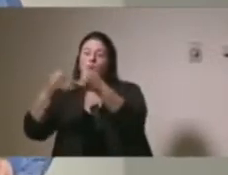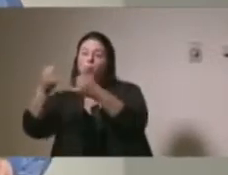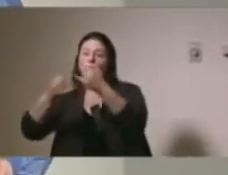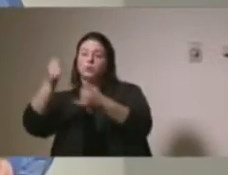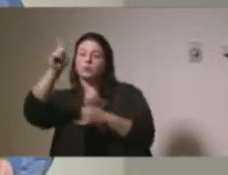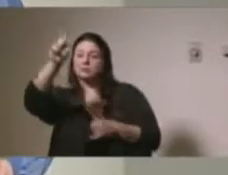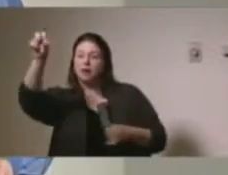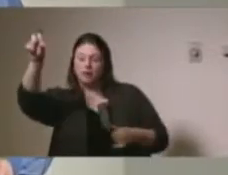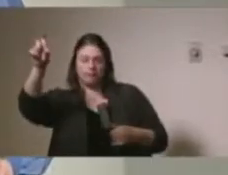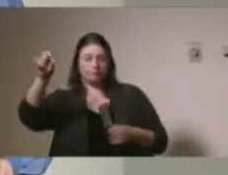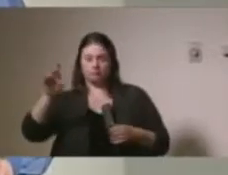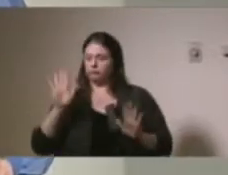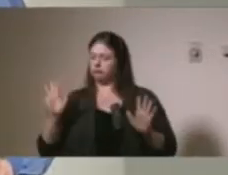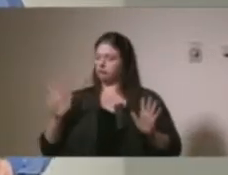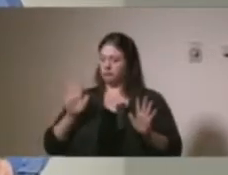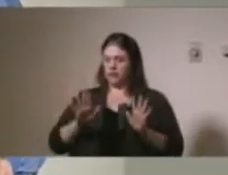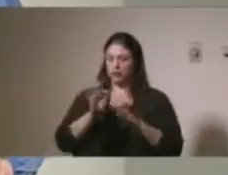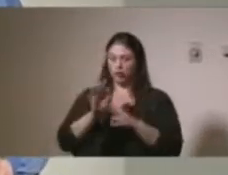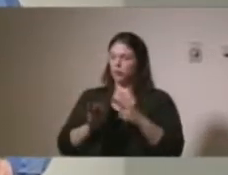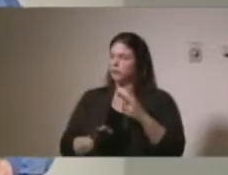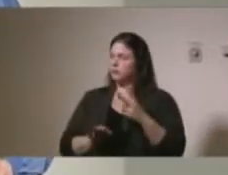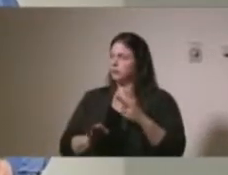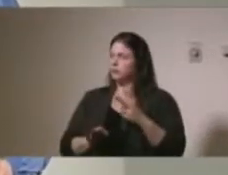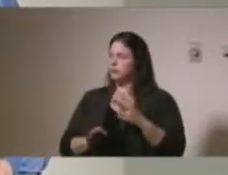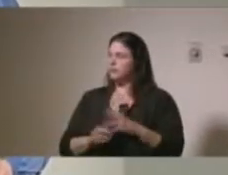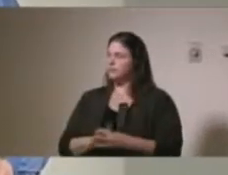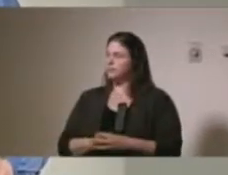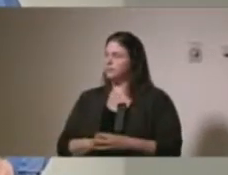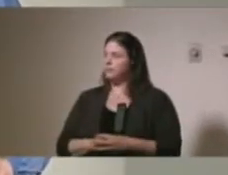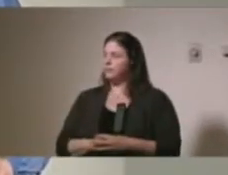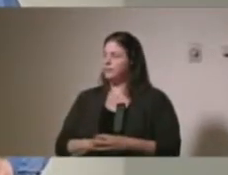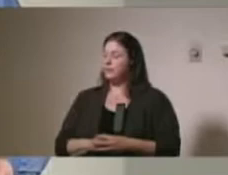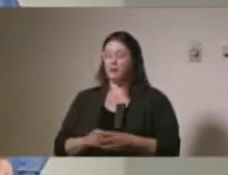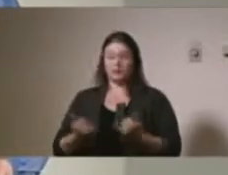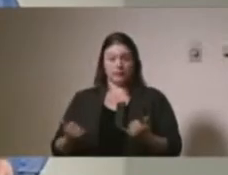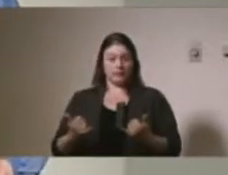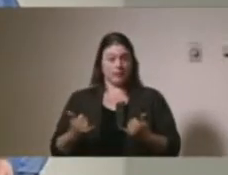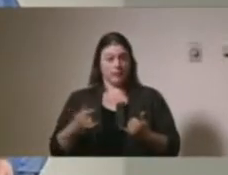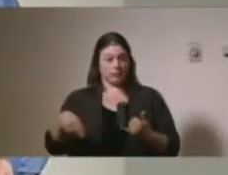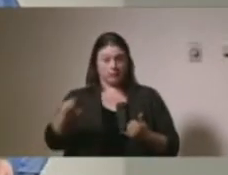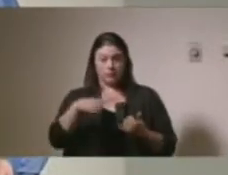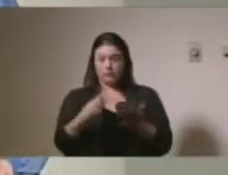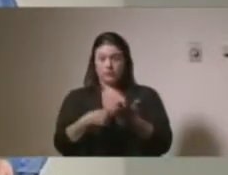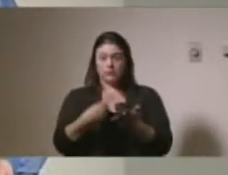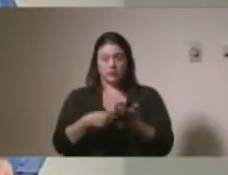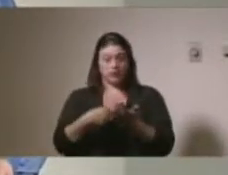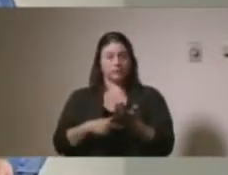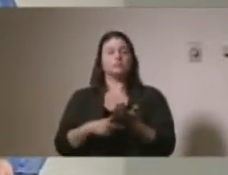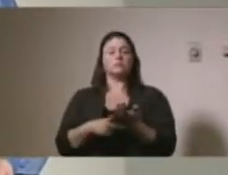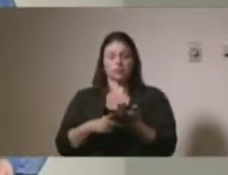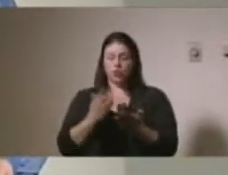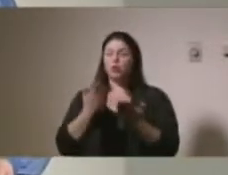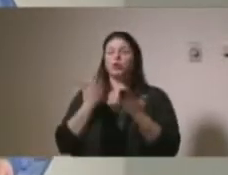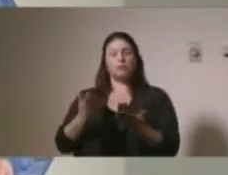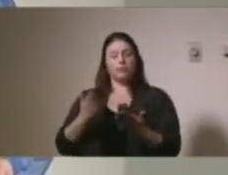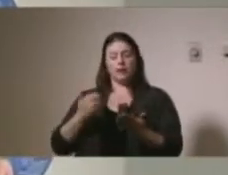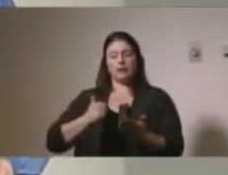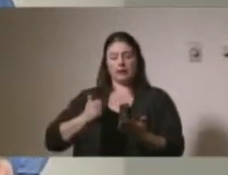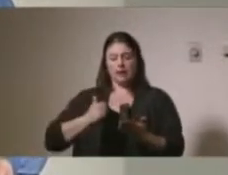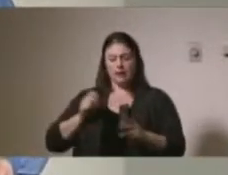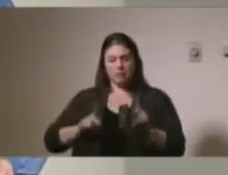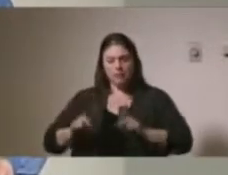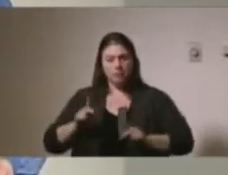That's simply your choices. And I think, again, the conversations that you're having here this weekend are actually providing Canadians and citizens with